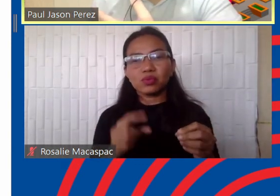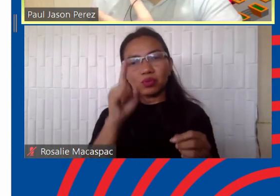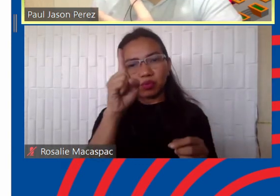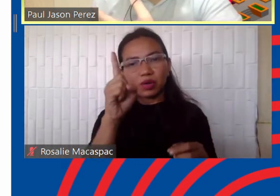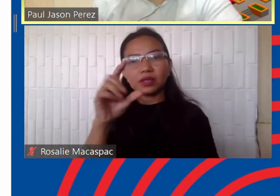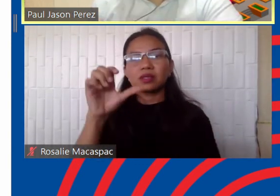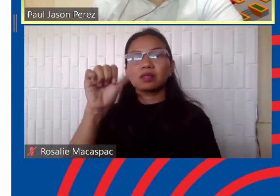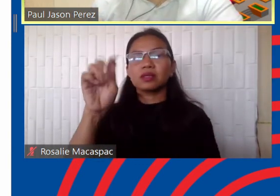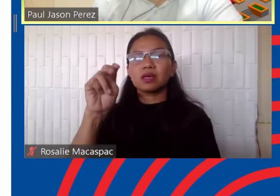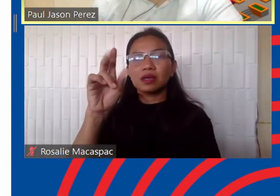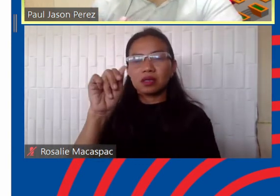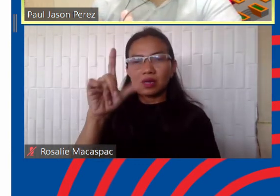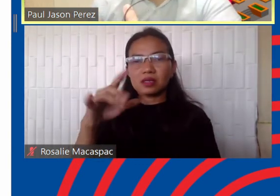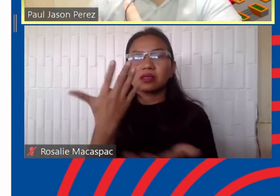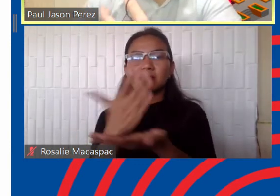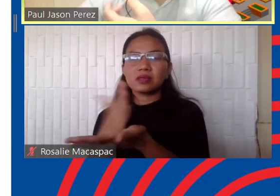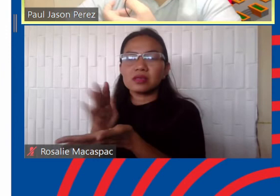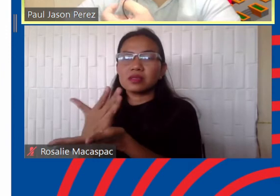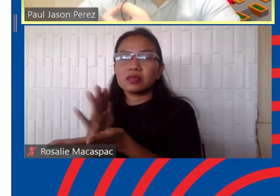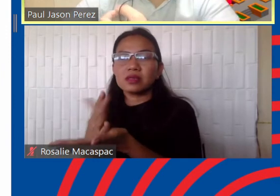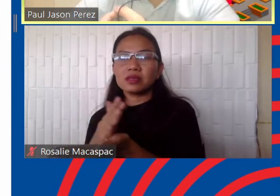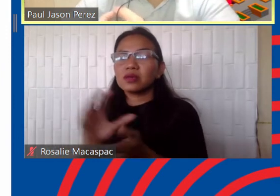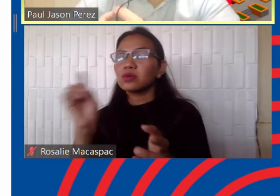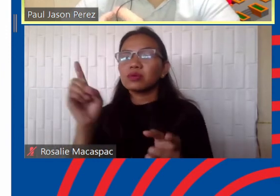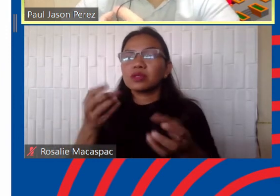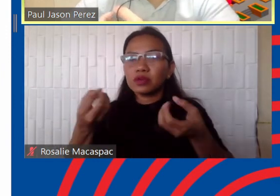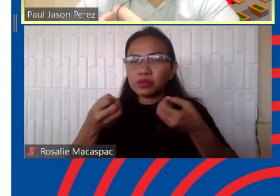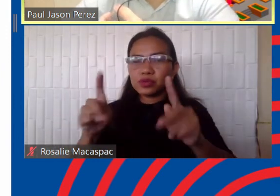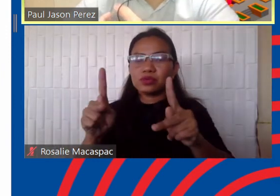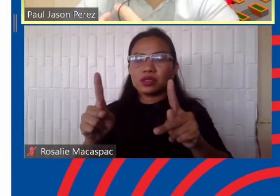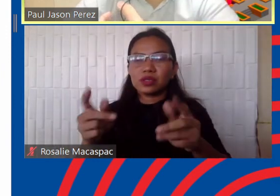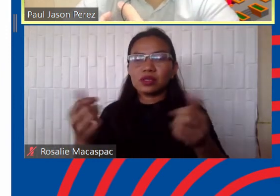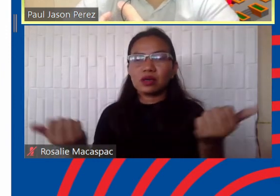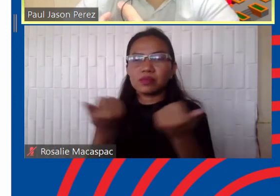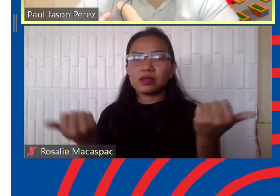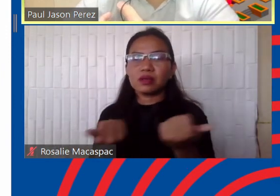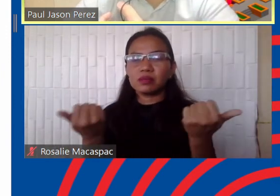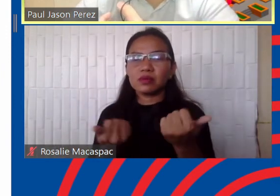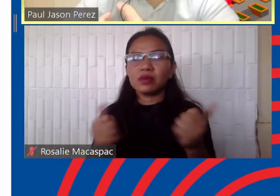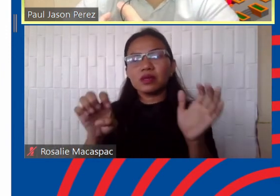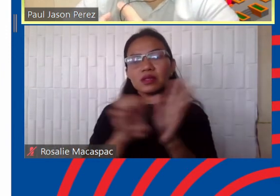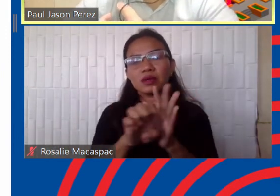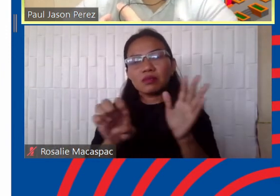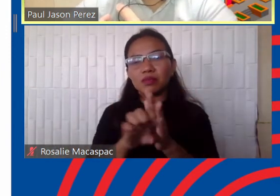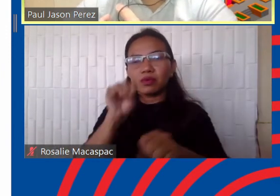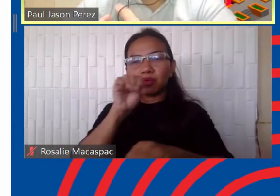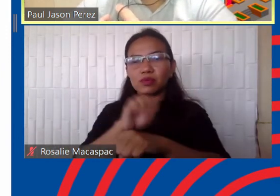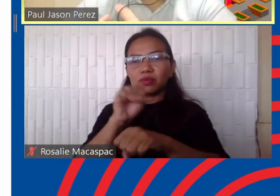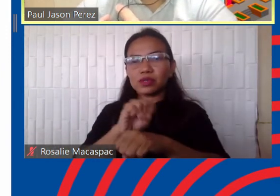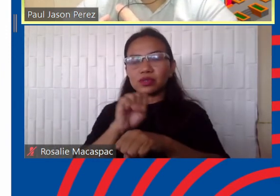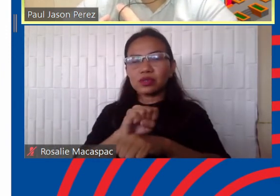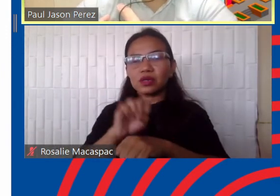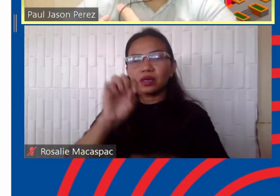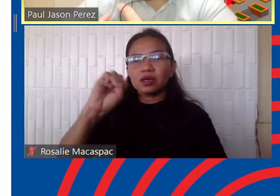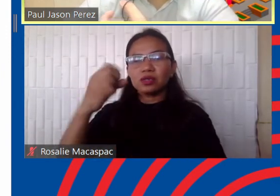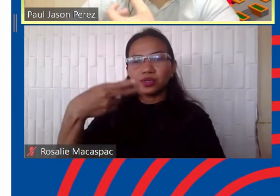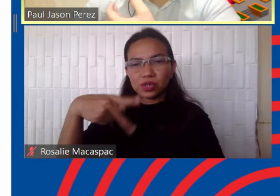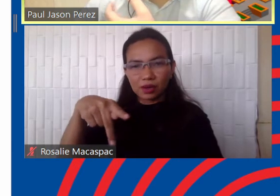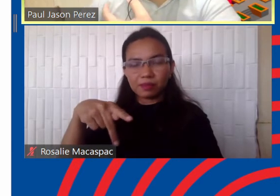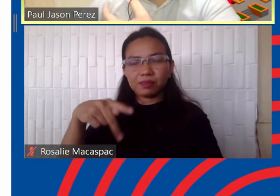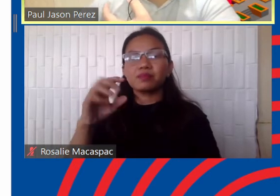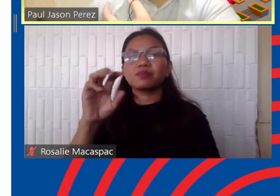also share what opportunities are available. Like, for example, workshops and